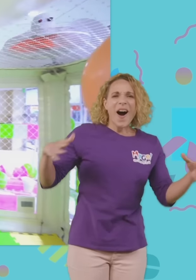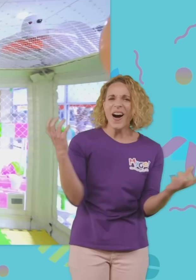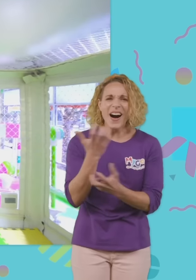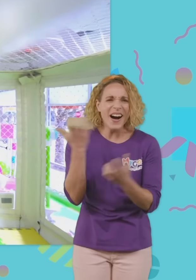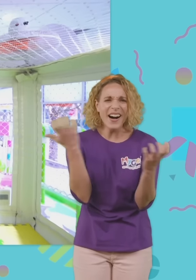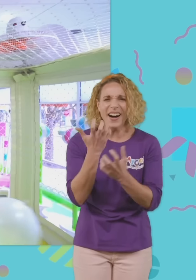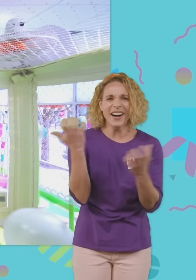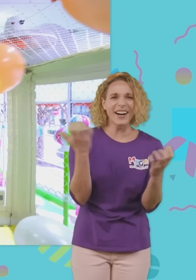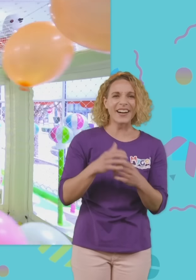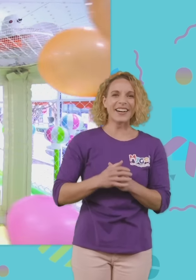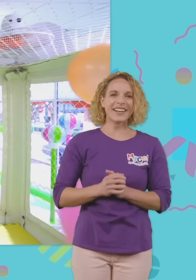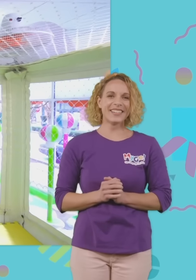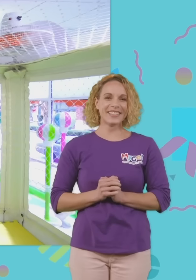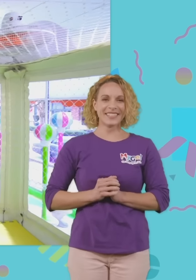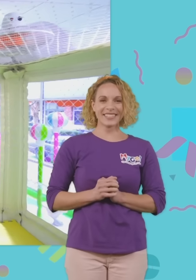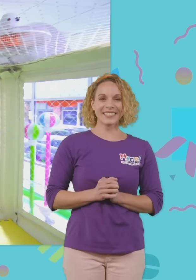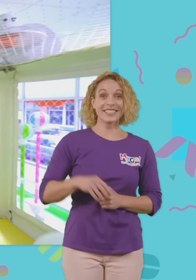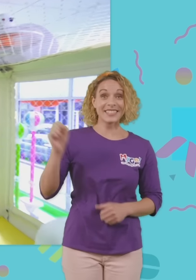Whoa!